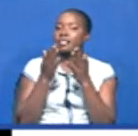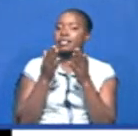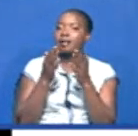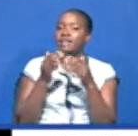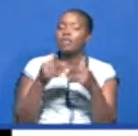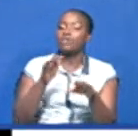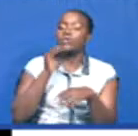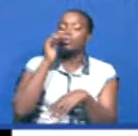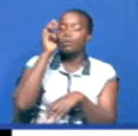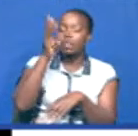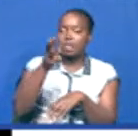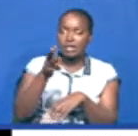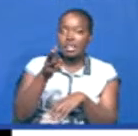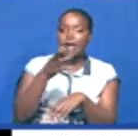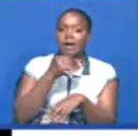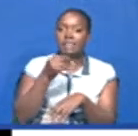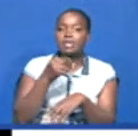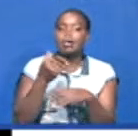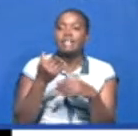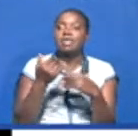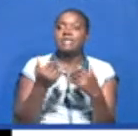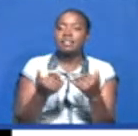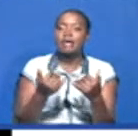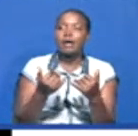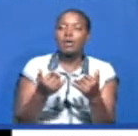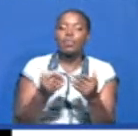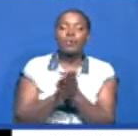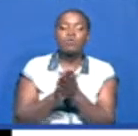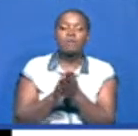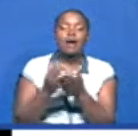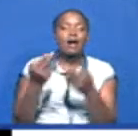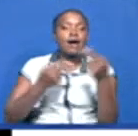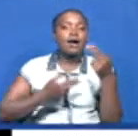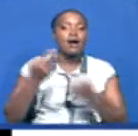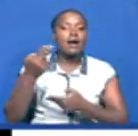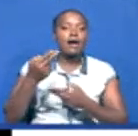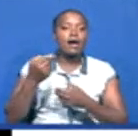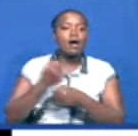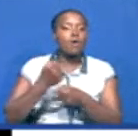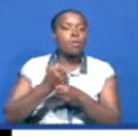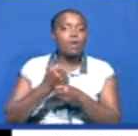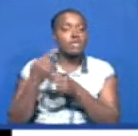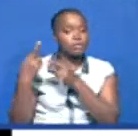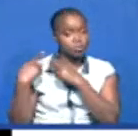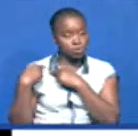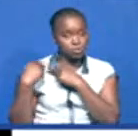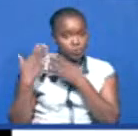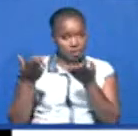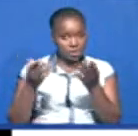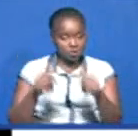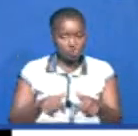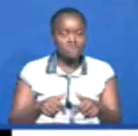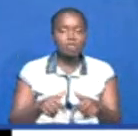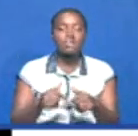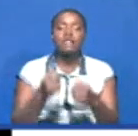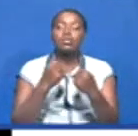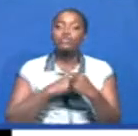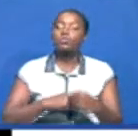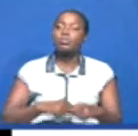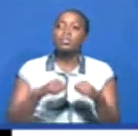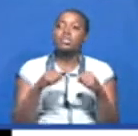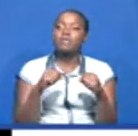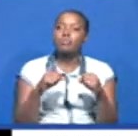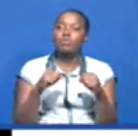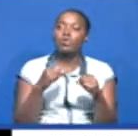will be lost. And we have now even engaged a higher gear, and that is why we are here today, to be able to